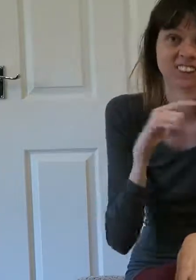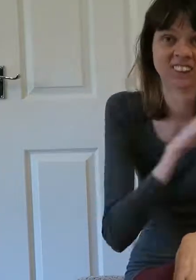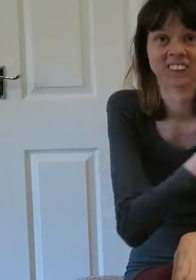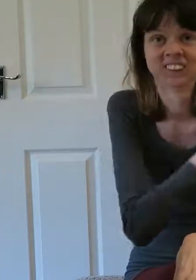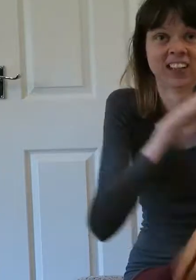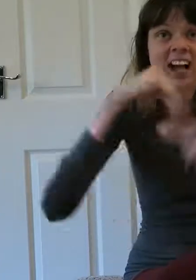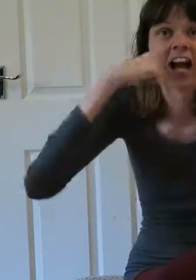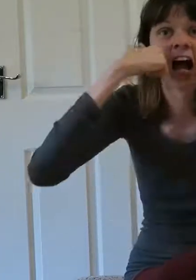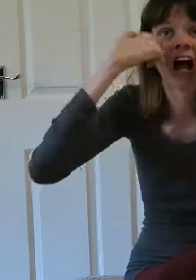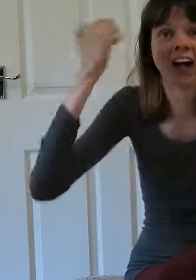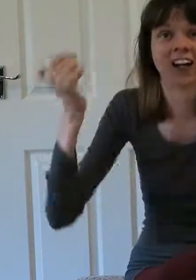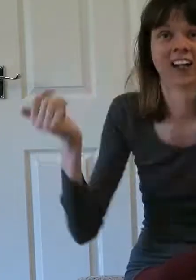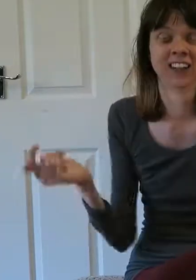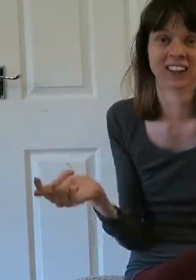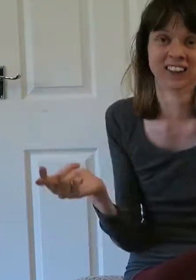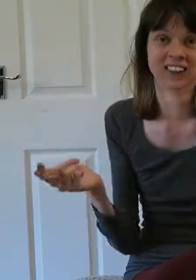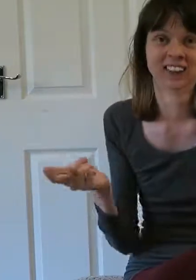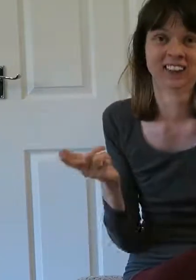We are